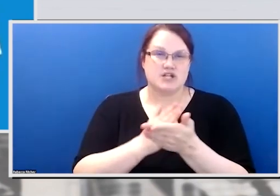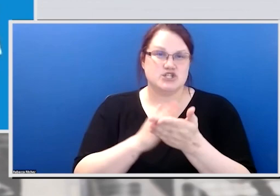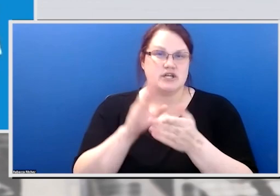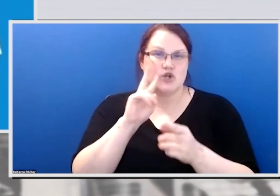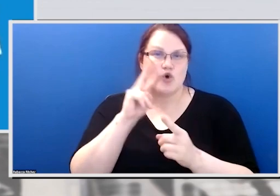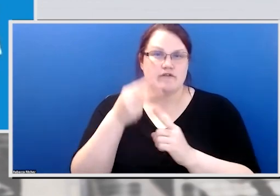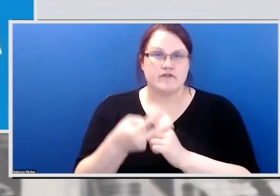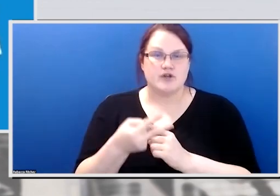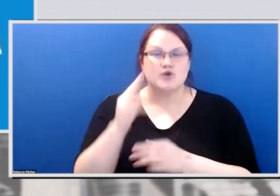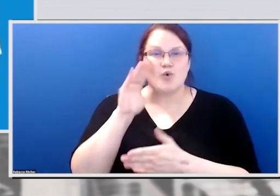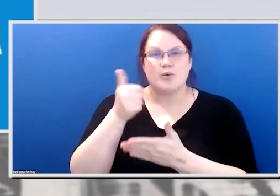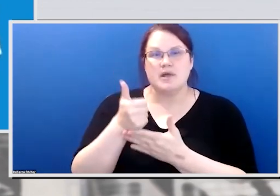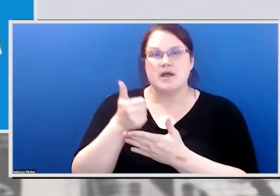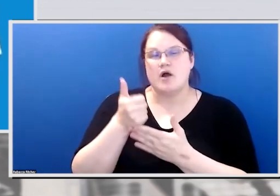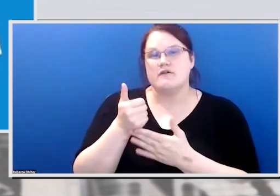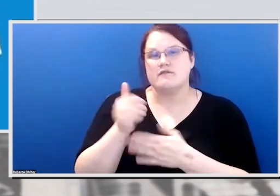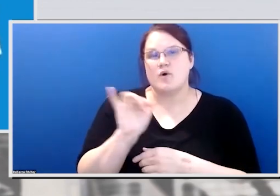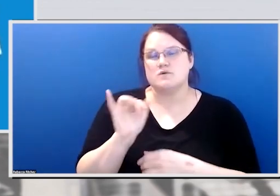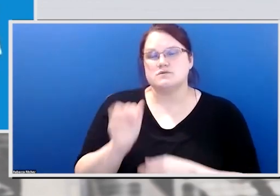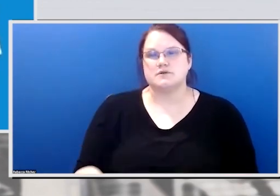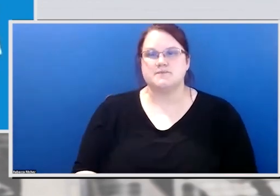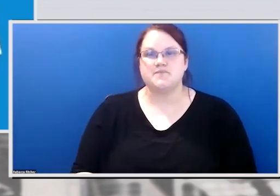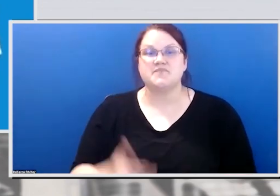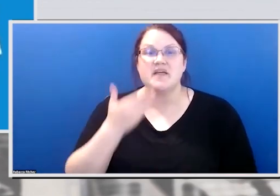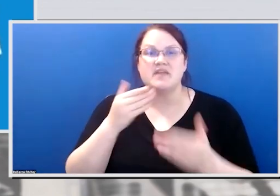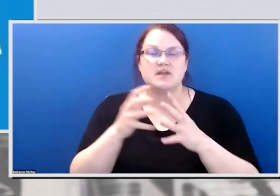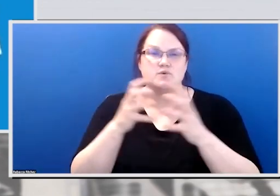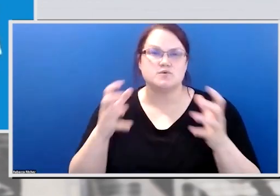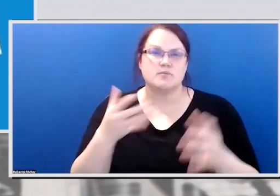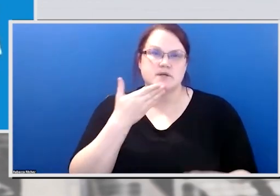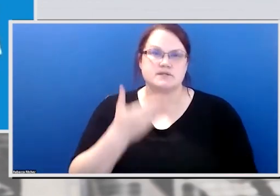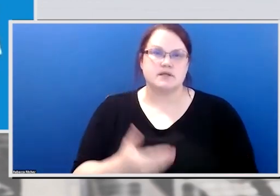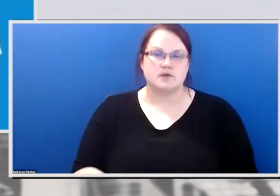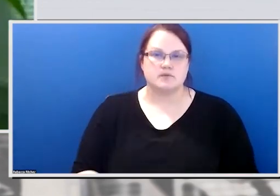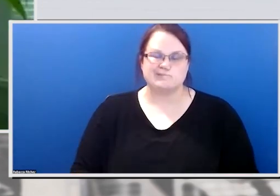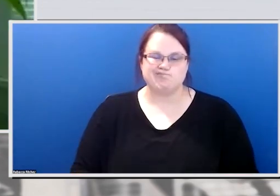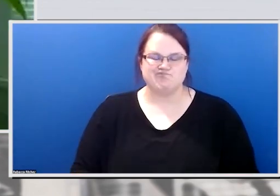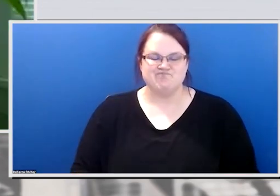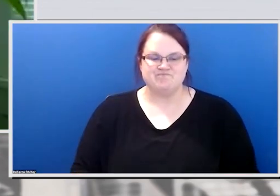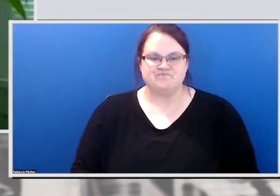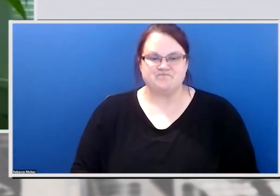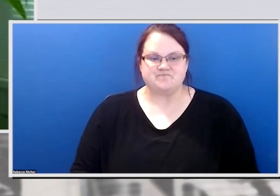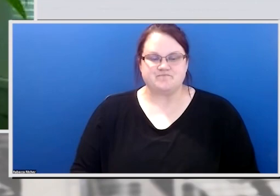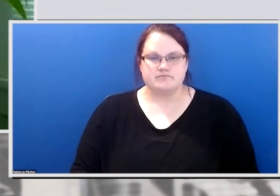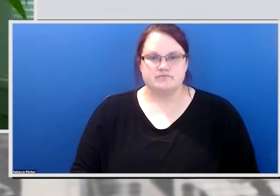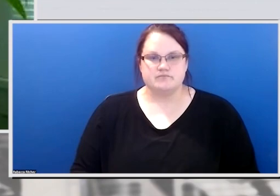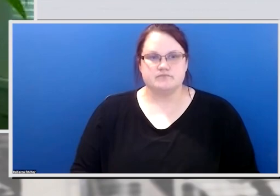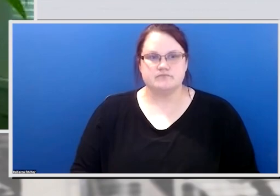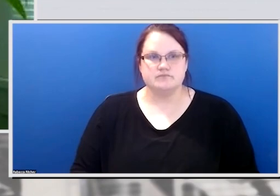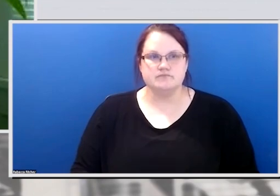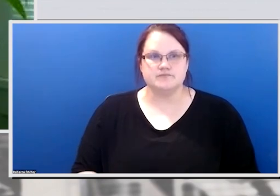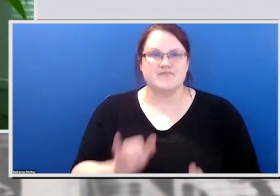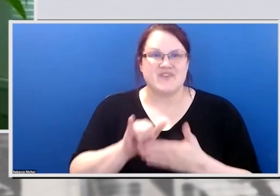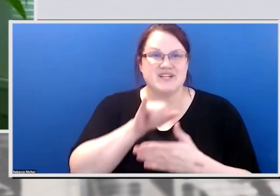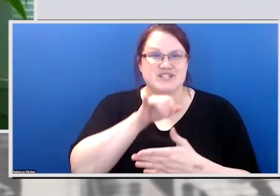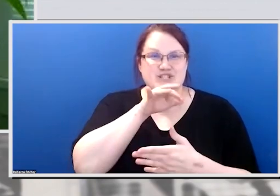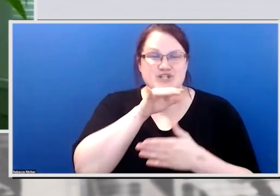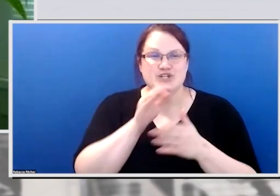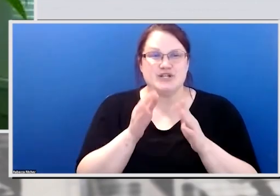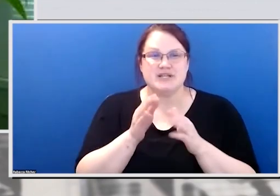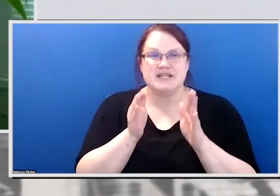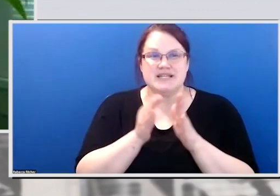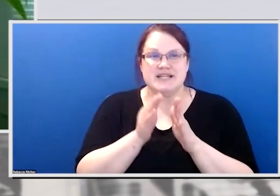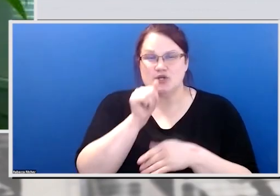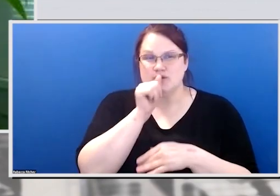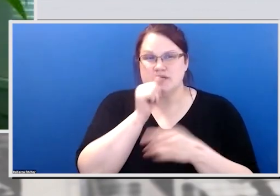be a helpful document. Yeah, thanks so much, David. Yeah, thanks. Thank you. Yeah, that's a dirty little secret of a lot of city employees. A lot of our